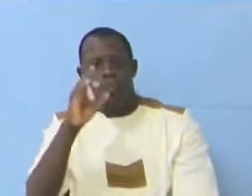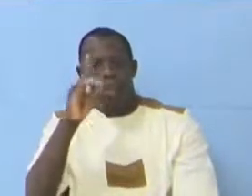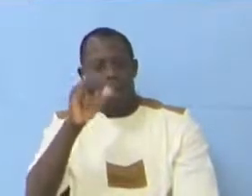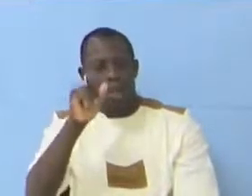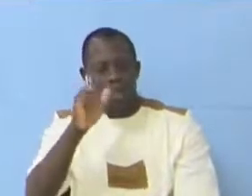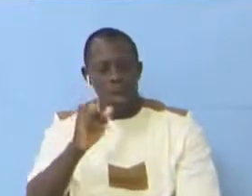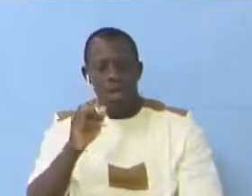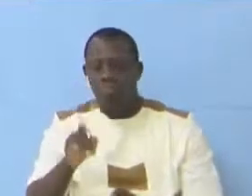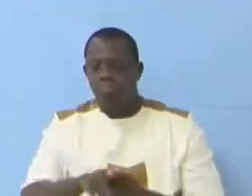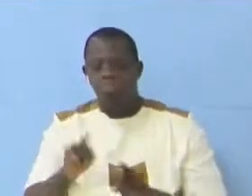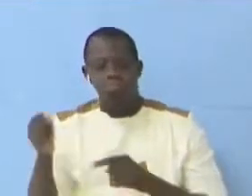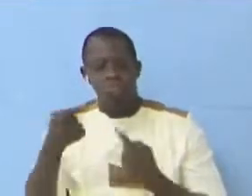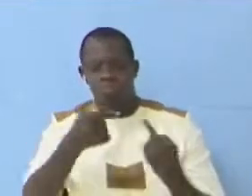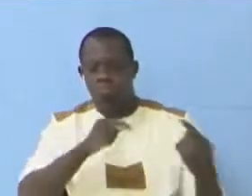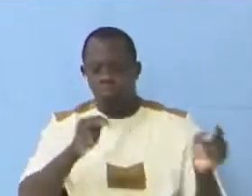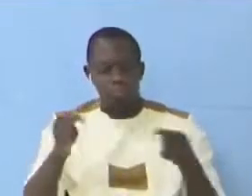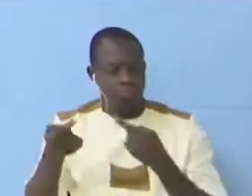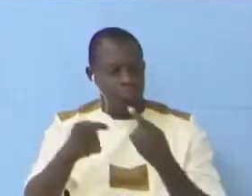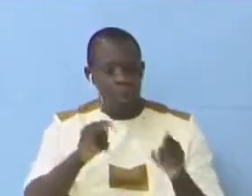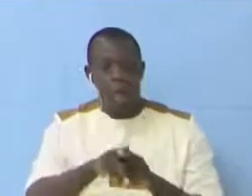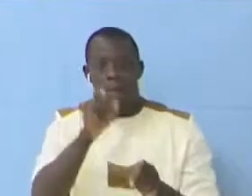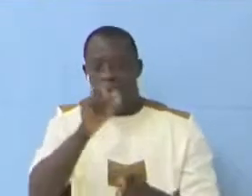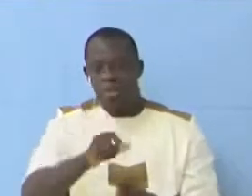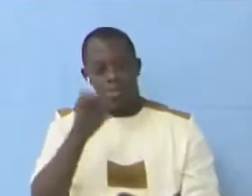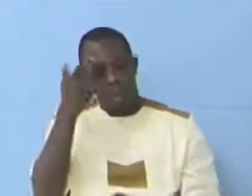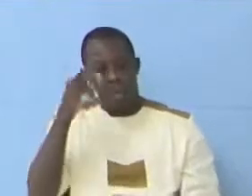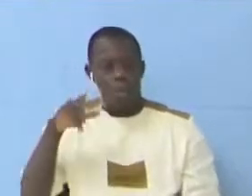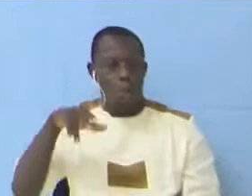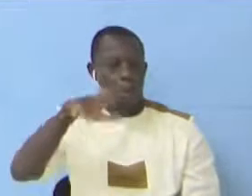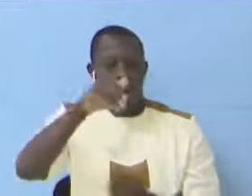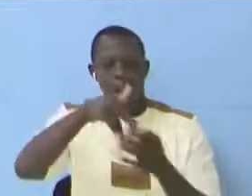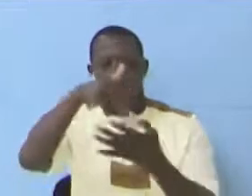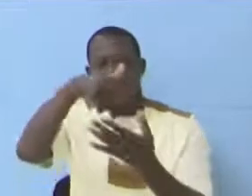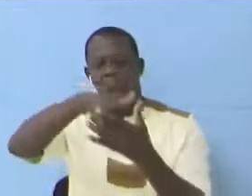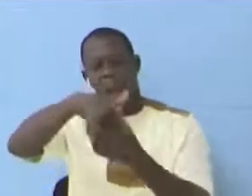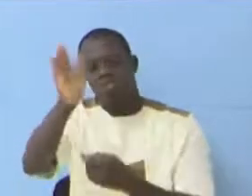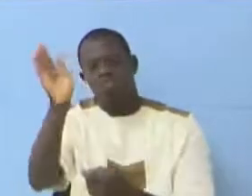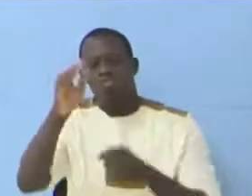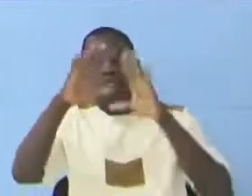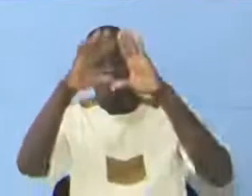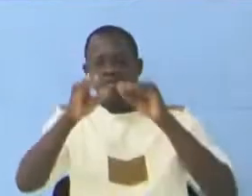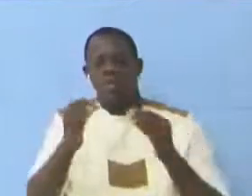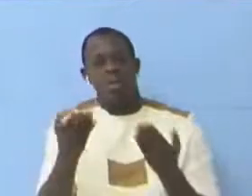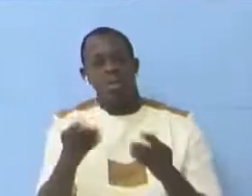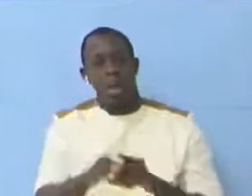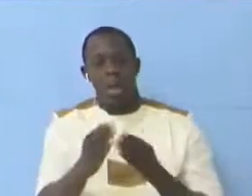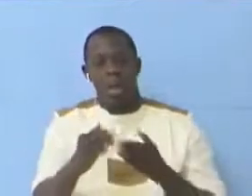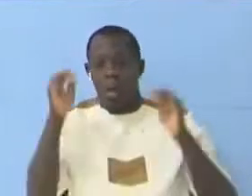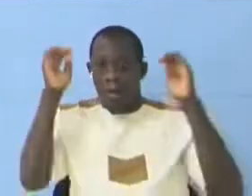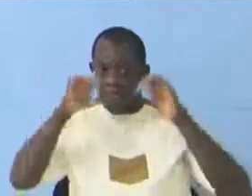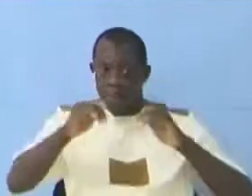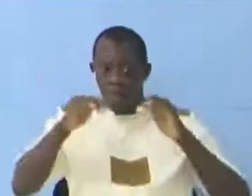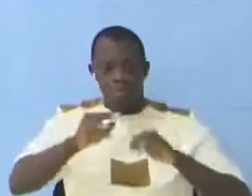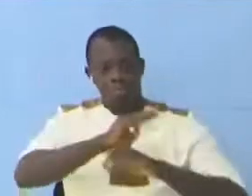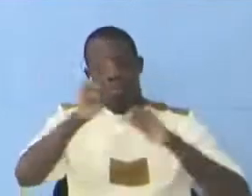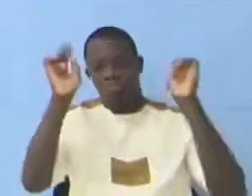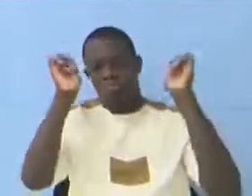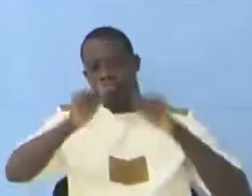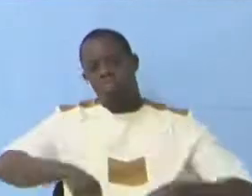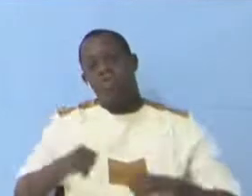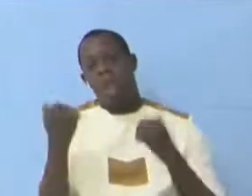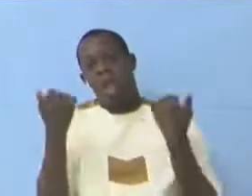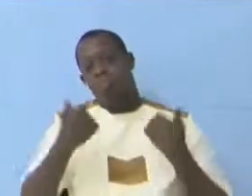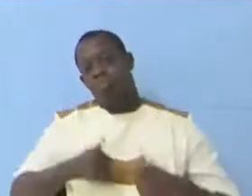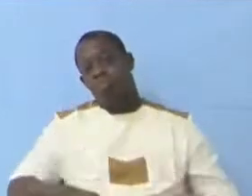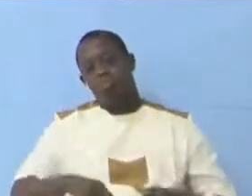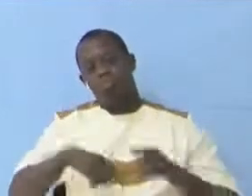And Fode walked out of the office. ci la Fode génn office bi. So the meeting couldn't hold. meeting bi nag mënutoon na